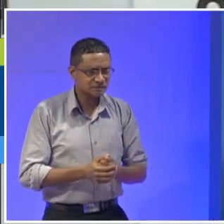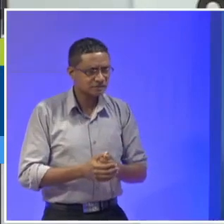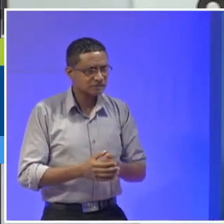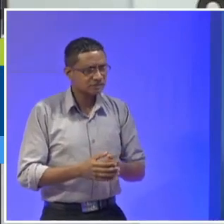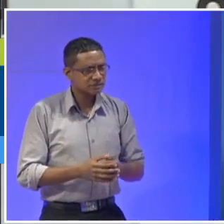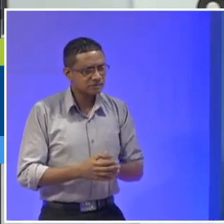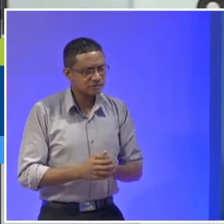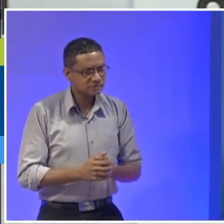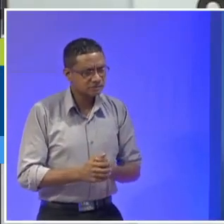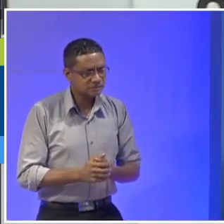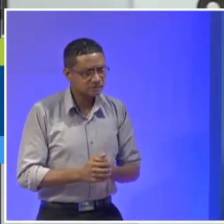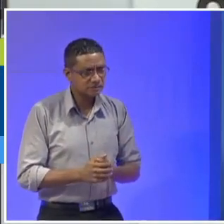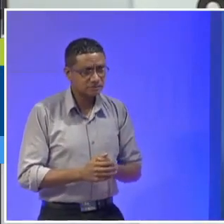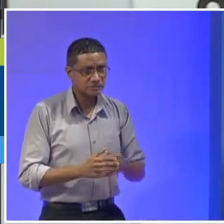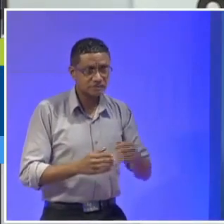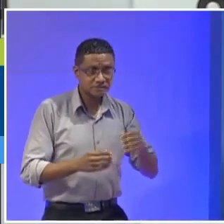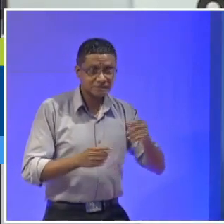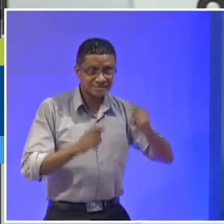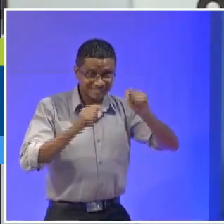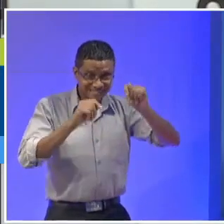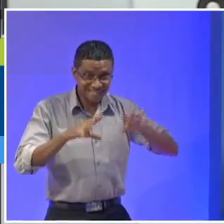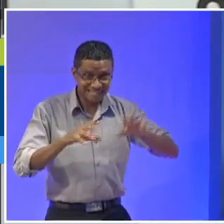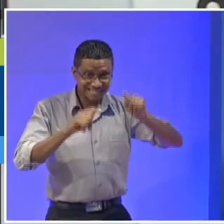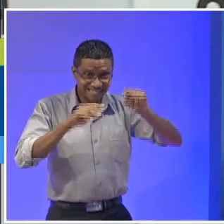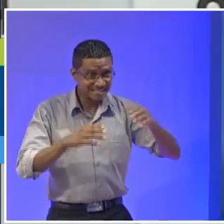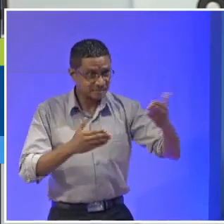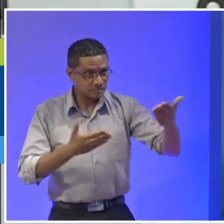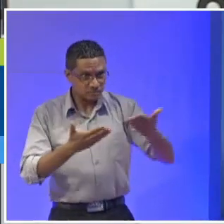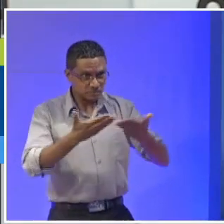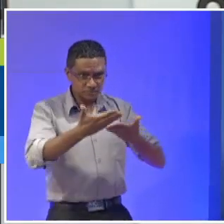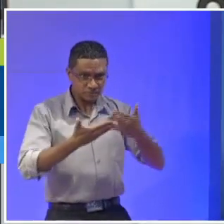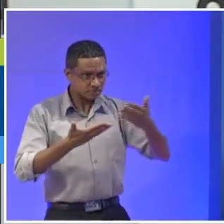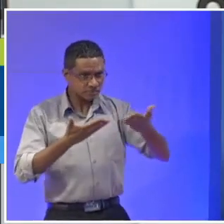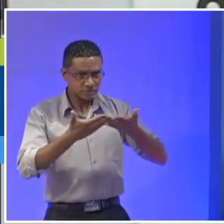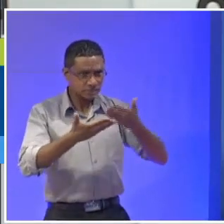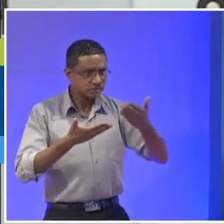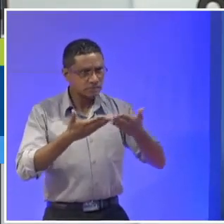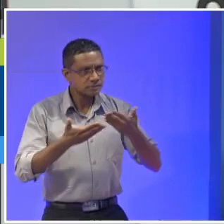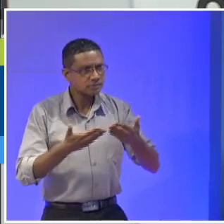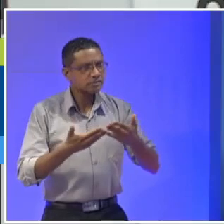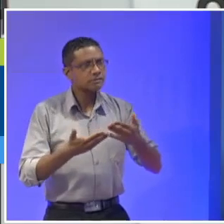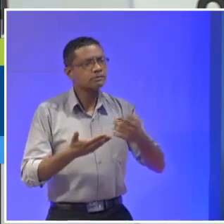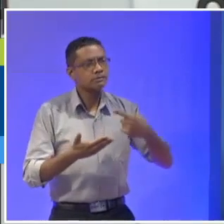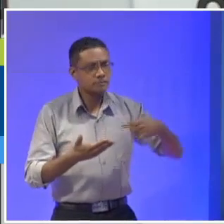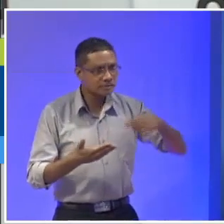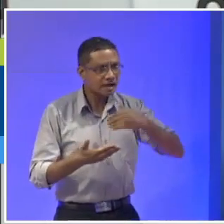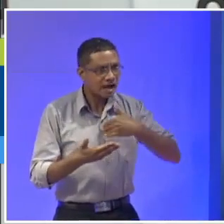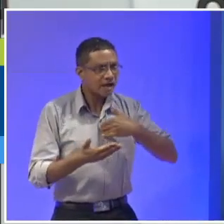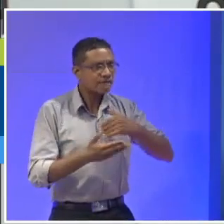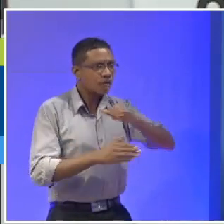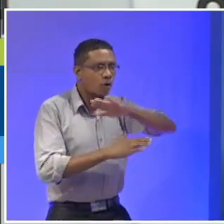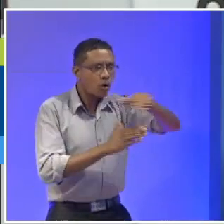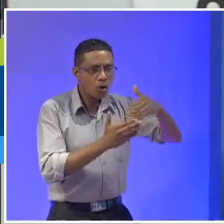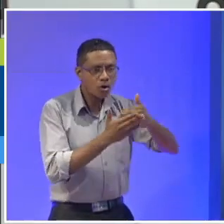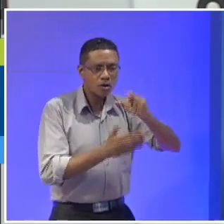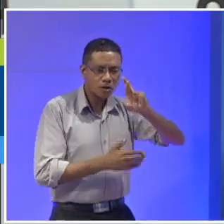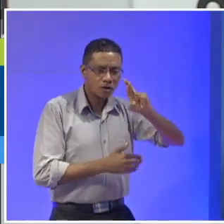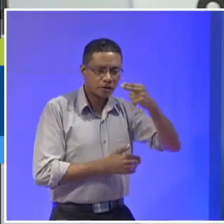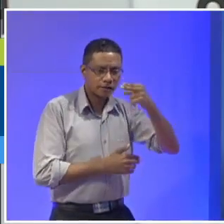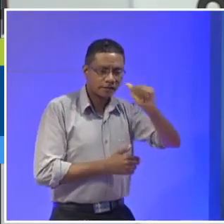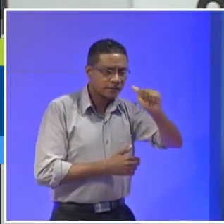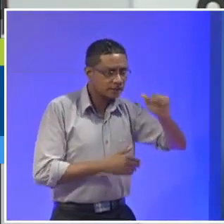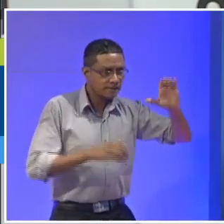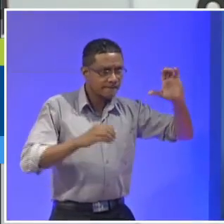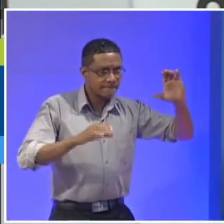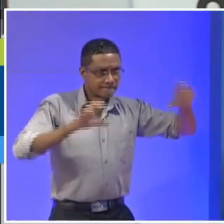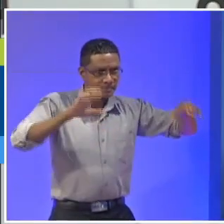alone. The number of tests coming into us, we have testing capacity at all the RHAs, including the Trinidad Public Health Lab,